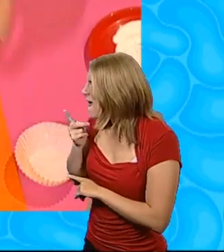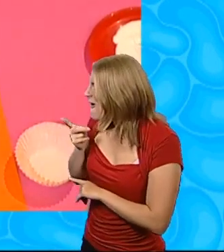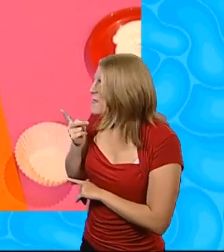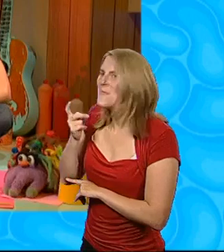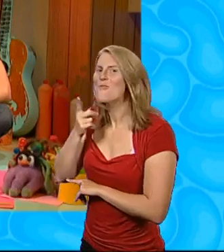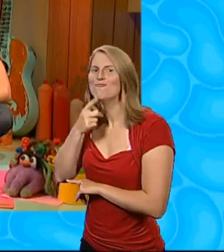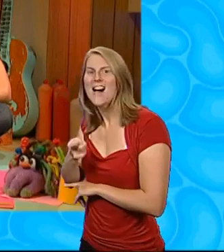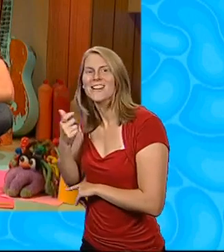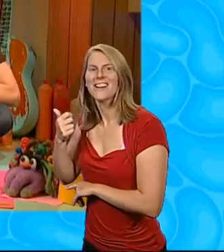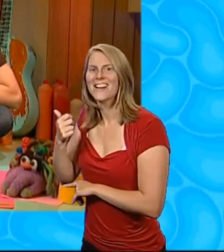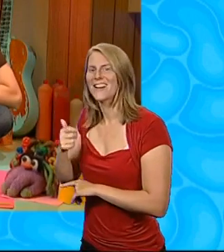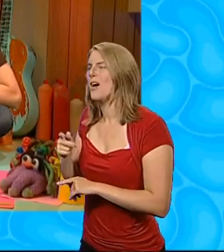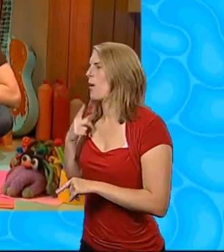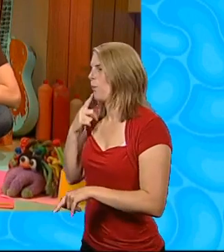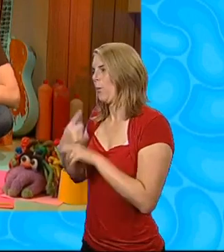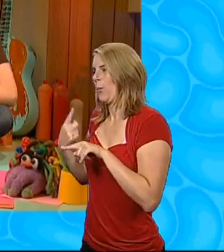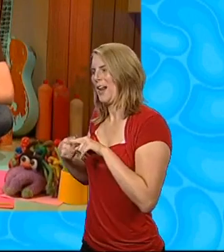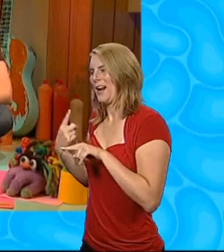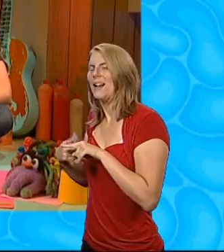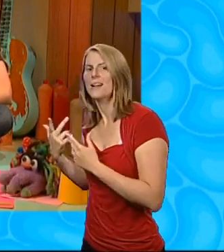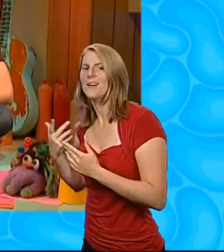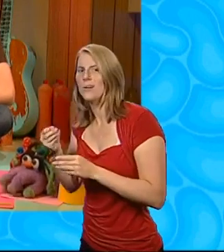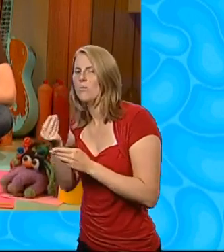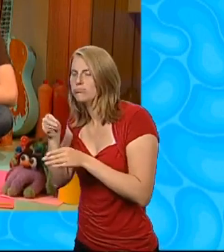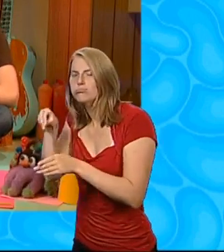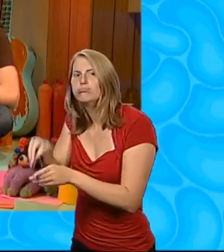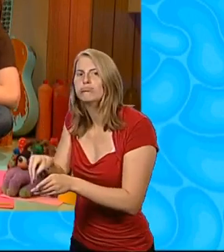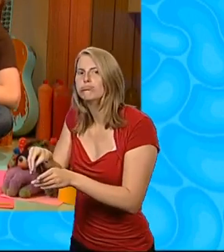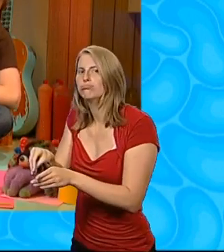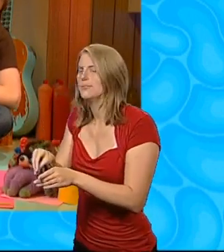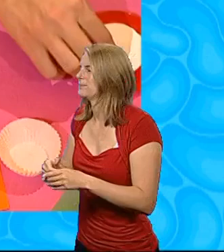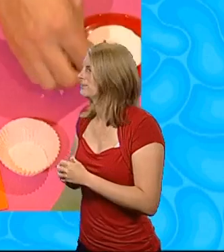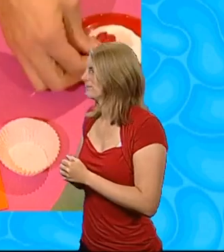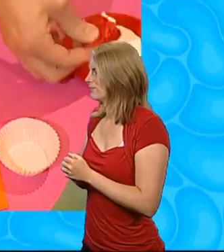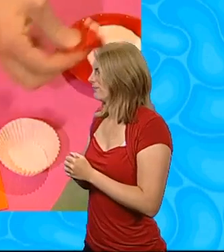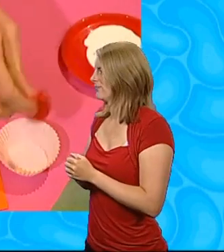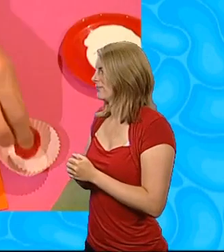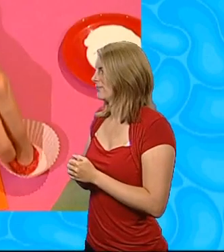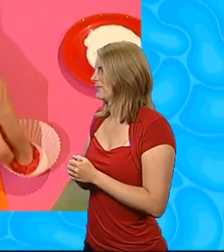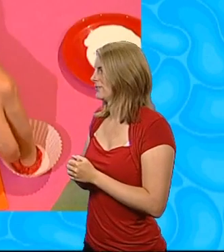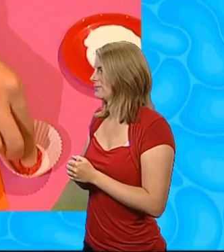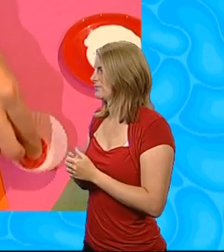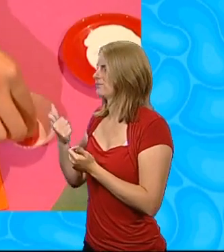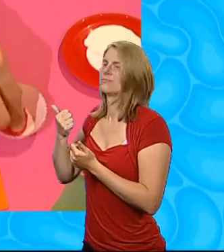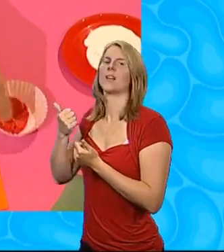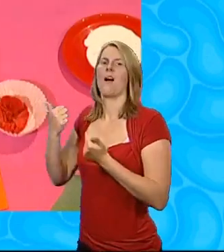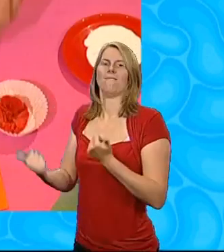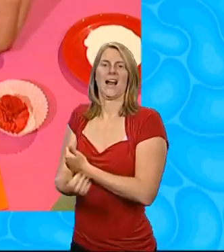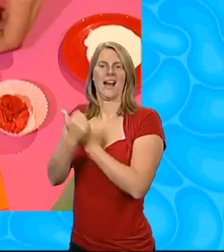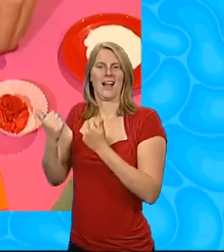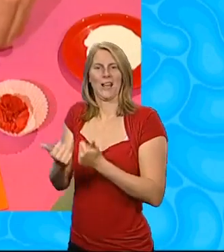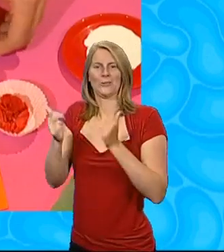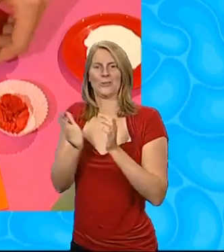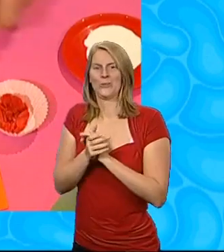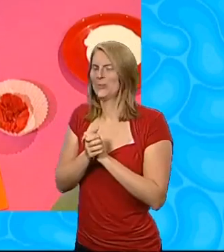Wow. One more Okay, red one. one more red more. one. I'll do that one quickly. Quickly, quickly. And we'll put that in there. So that's all done now. So we can see our